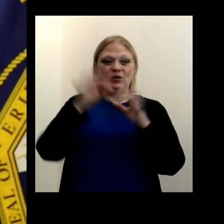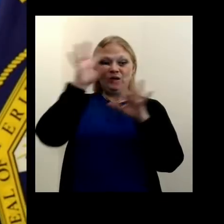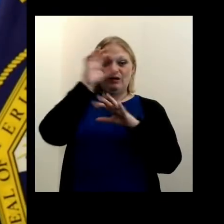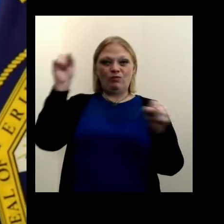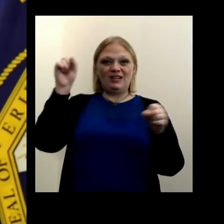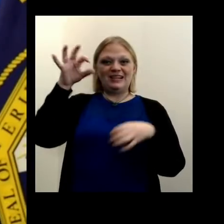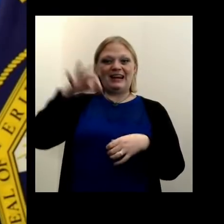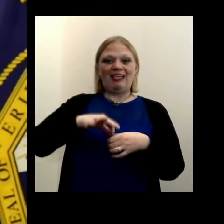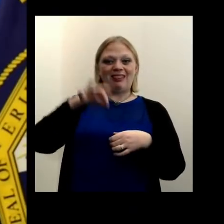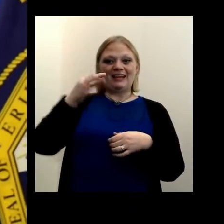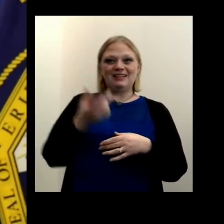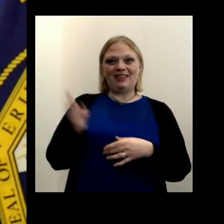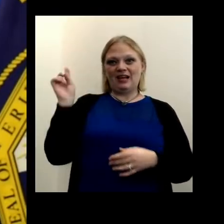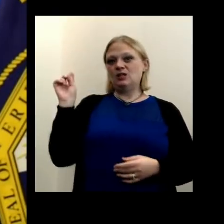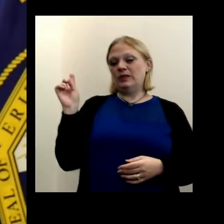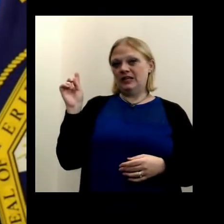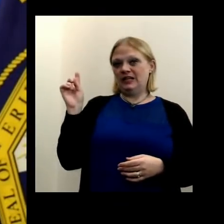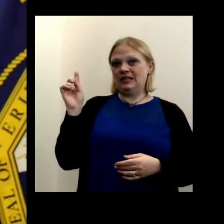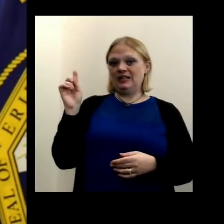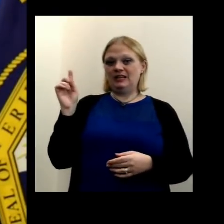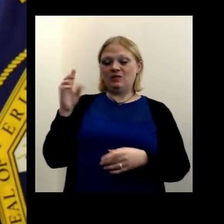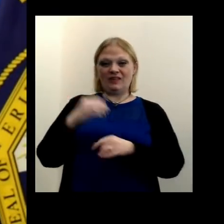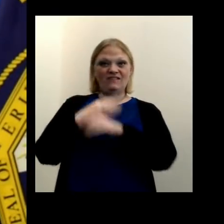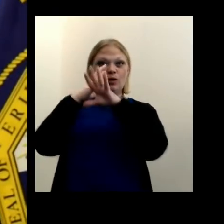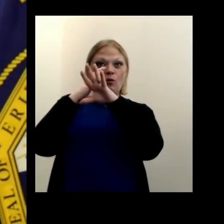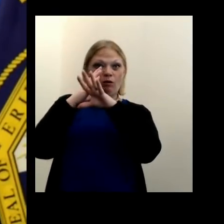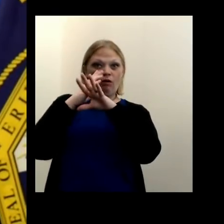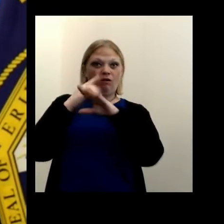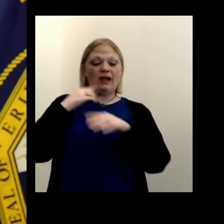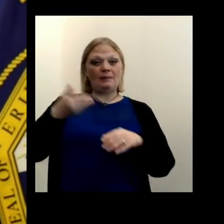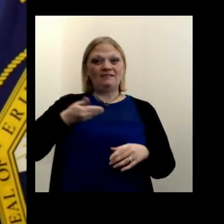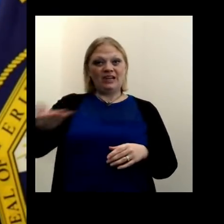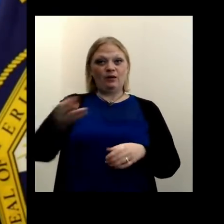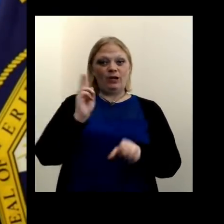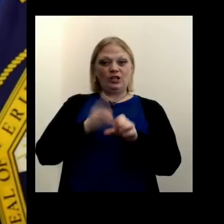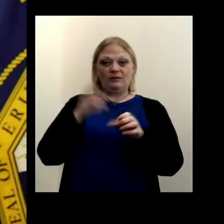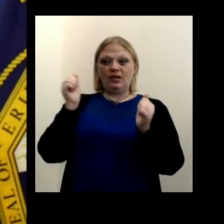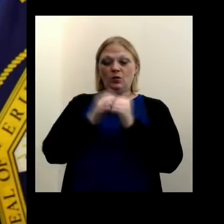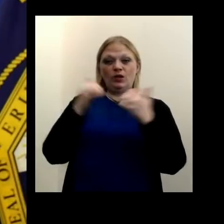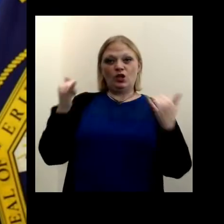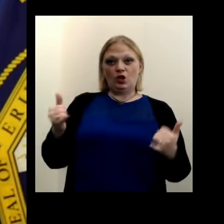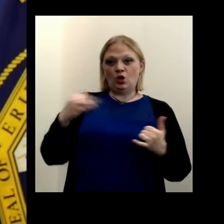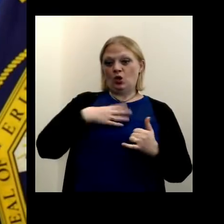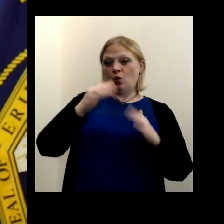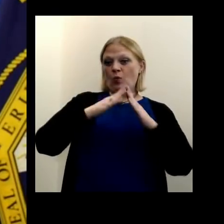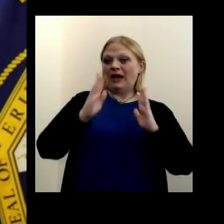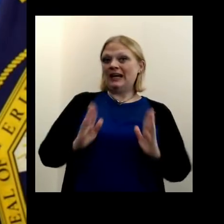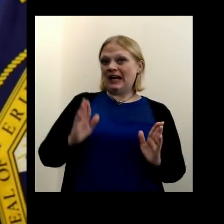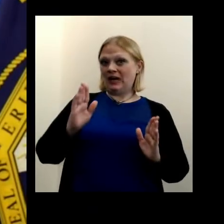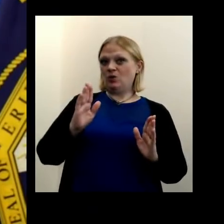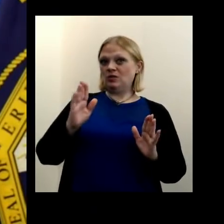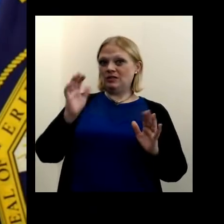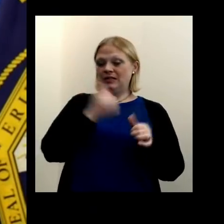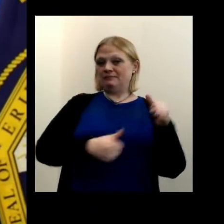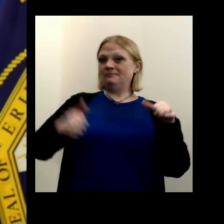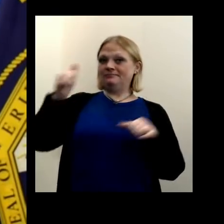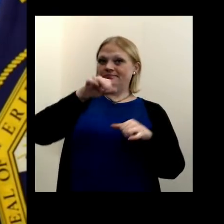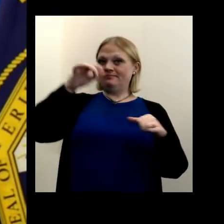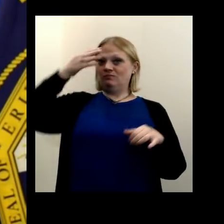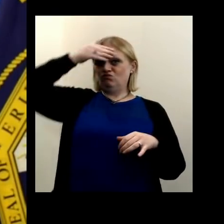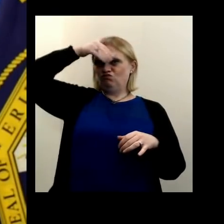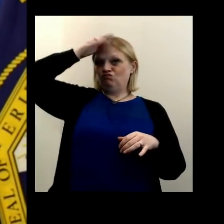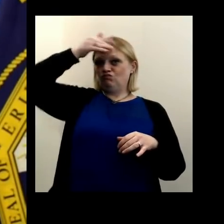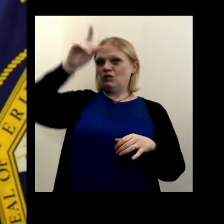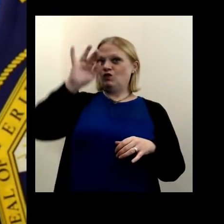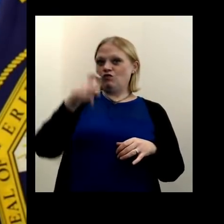week, the video call, and I've been invited to participate with the current White House administration, the Trump administration, in a conference call